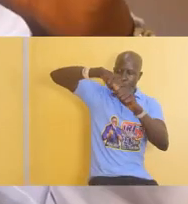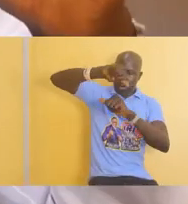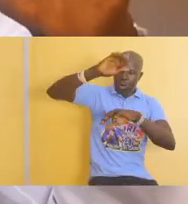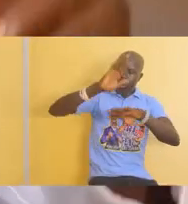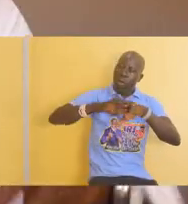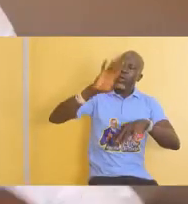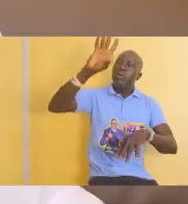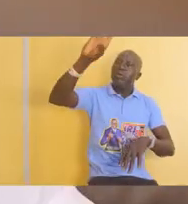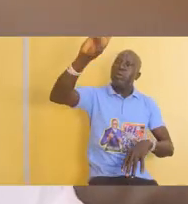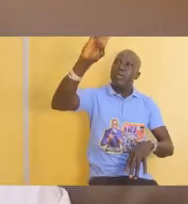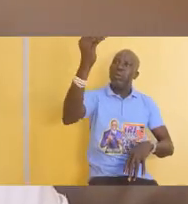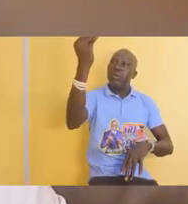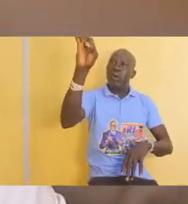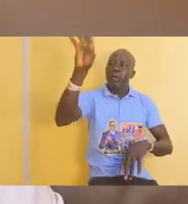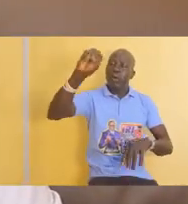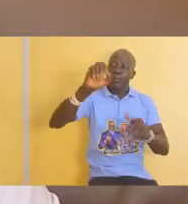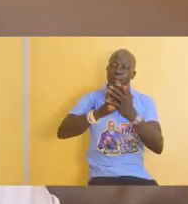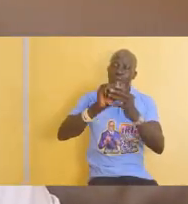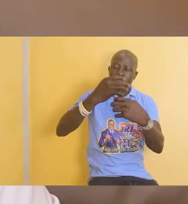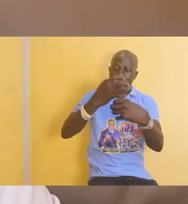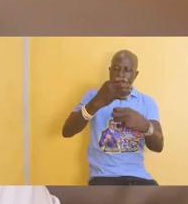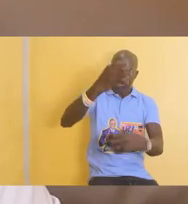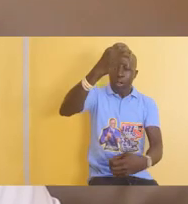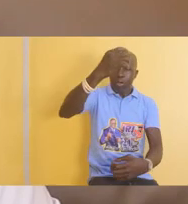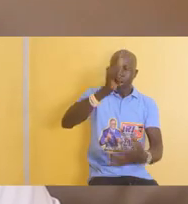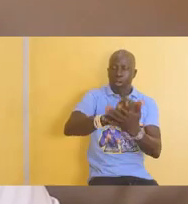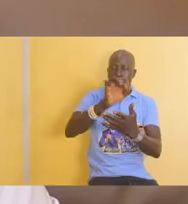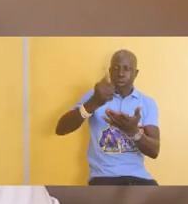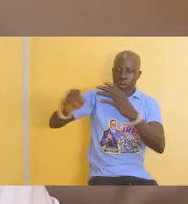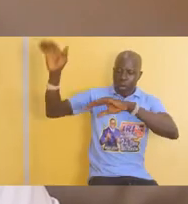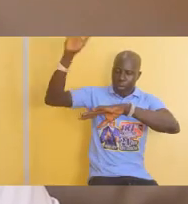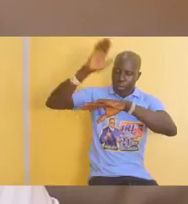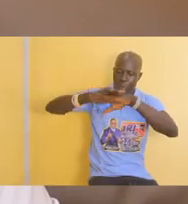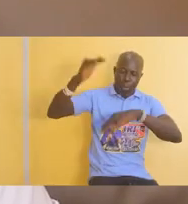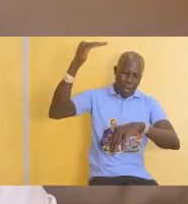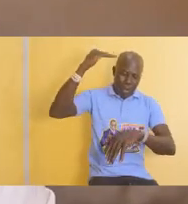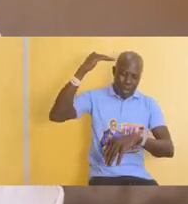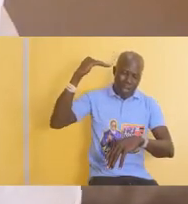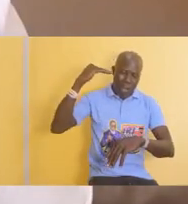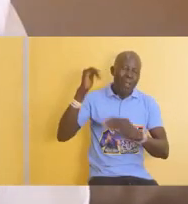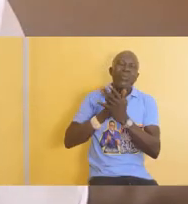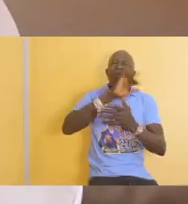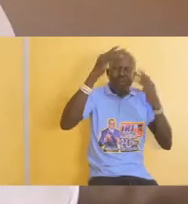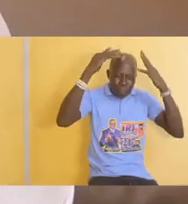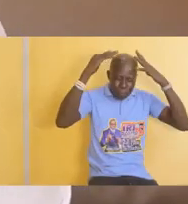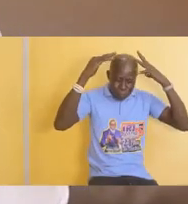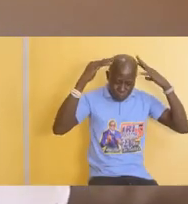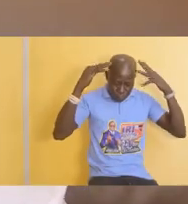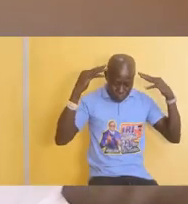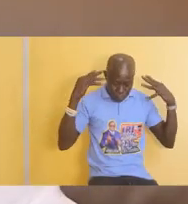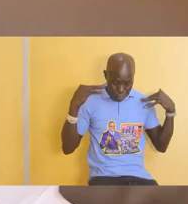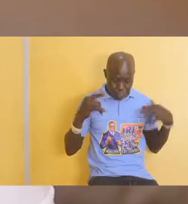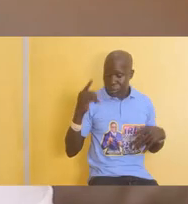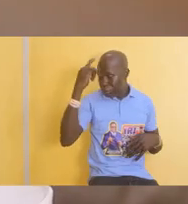made seven of them, the horn of all in their hands, anointed on my head, not that flow from the